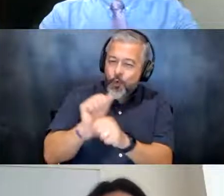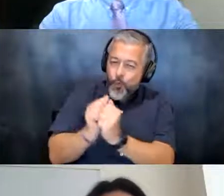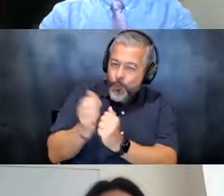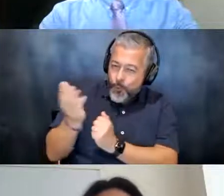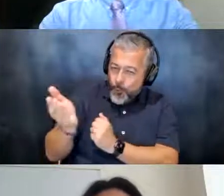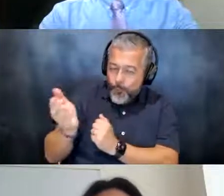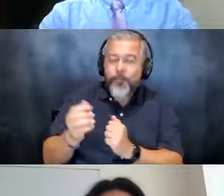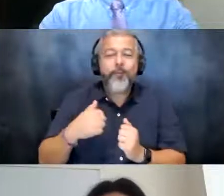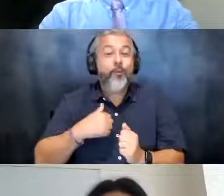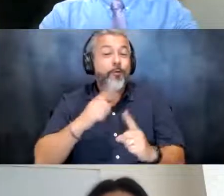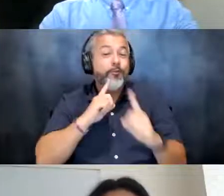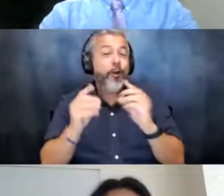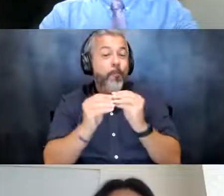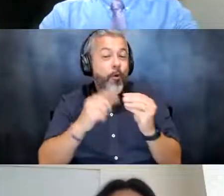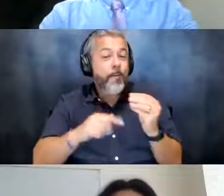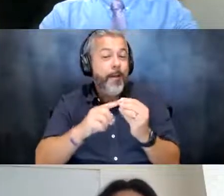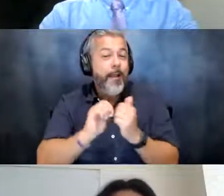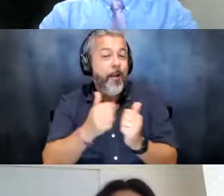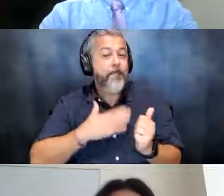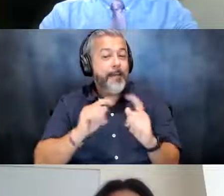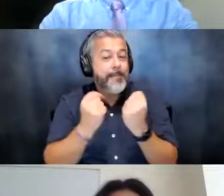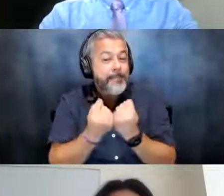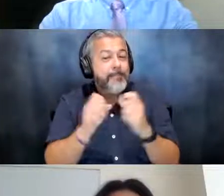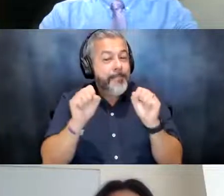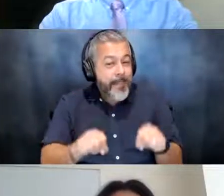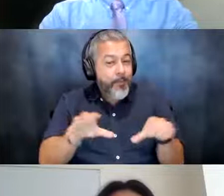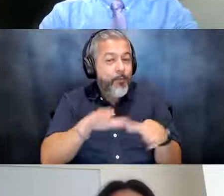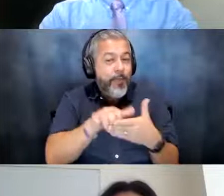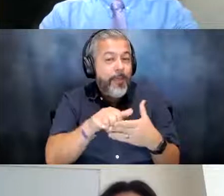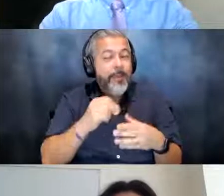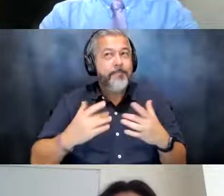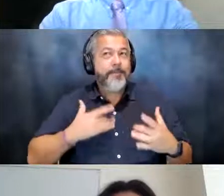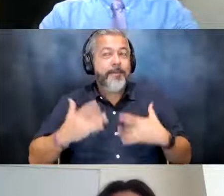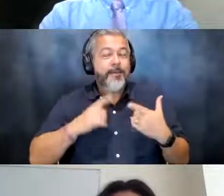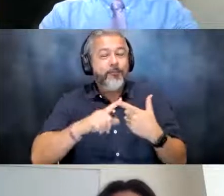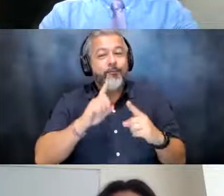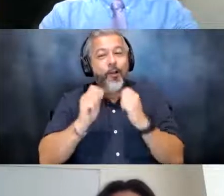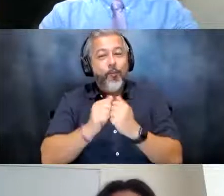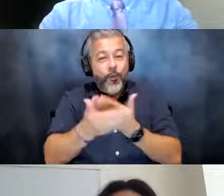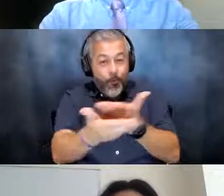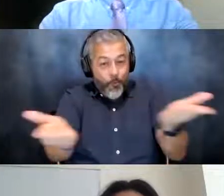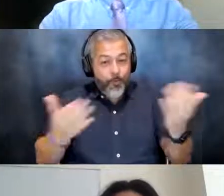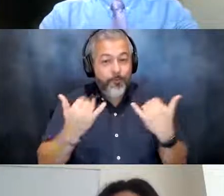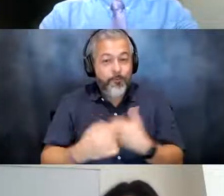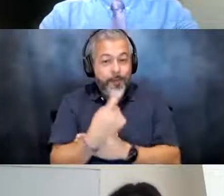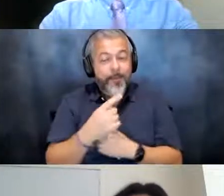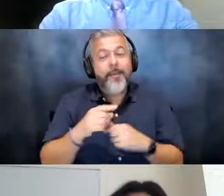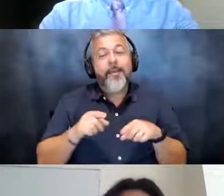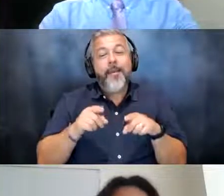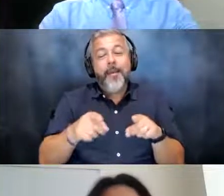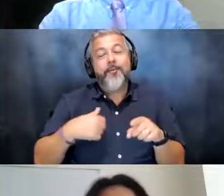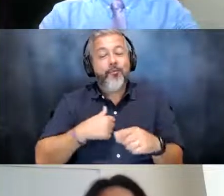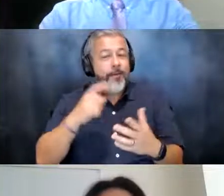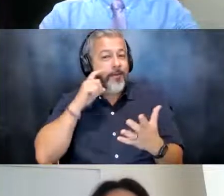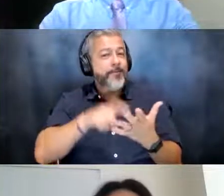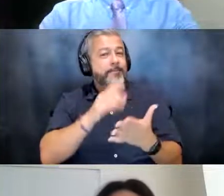talk more about how my team will be able to do that. And I'm excited to talk with this audience today, as we have seen some familiar names,